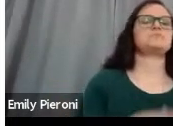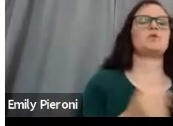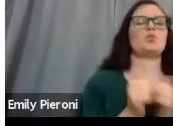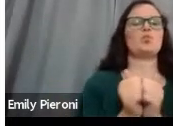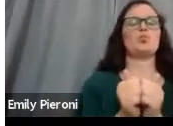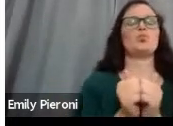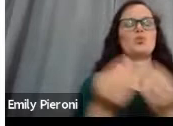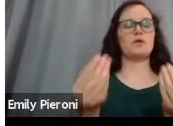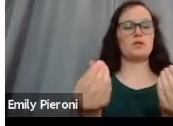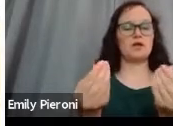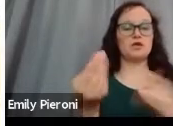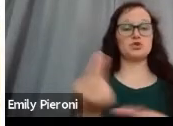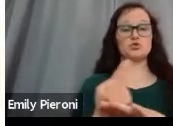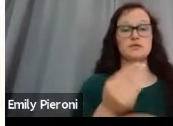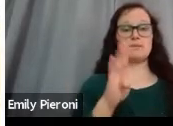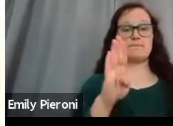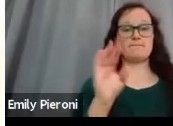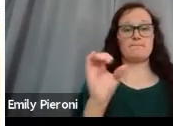of biosolids.